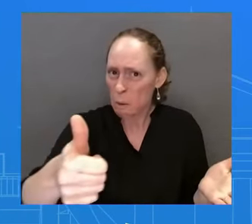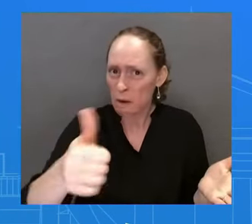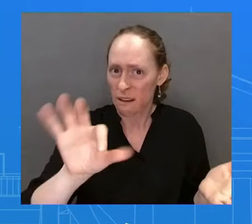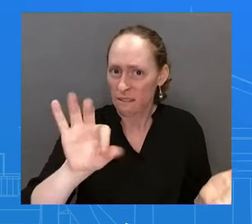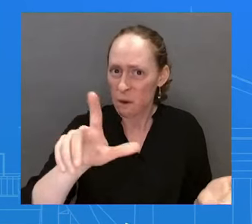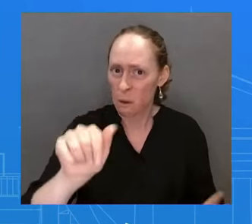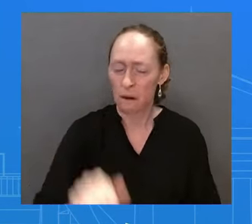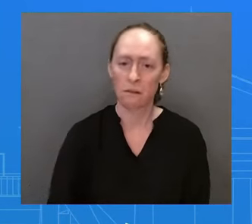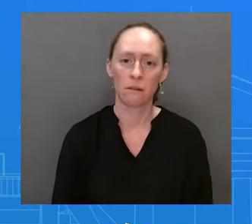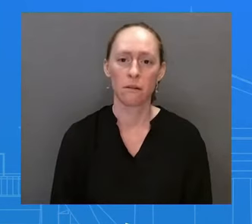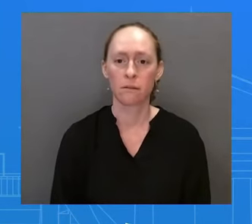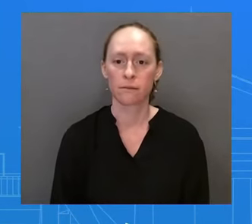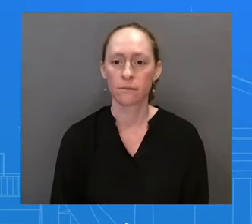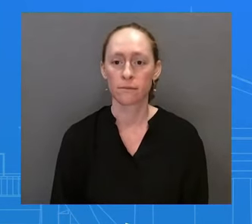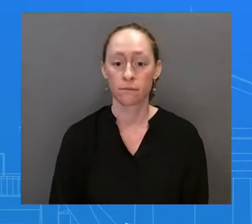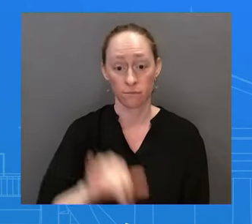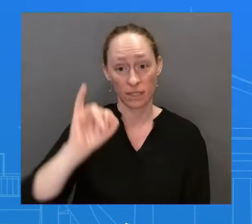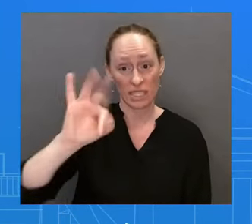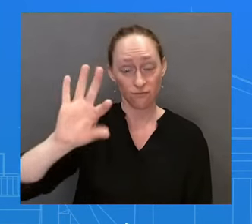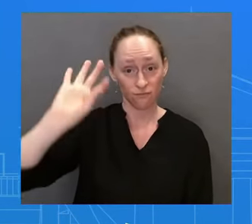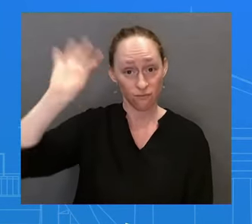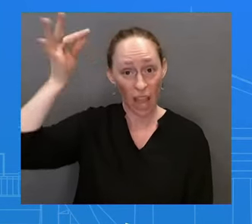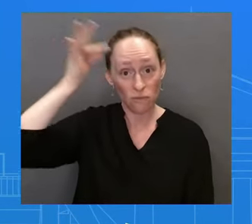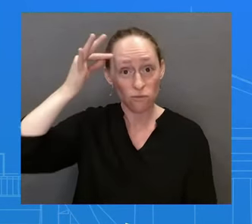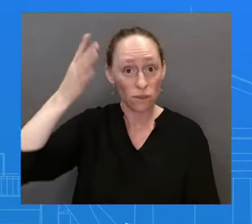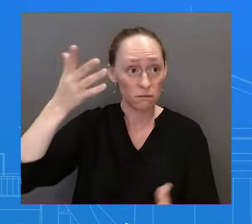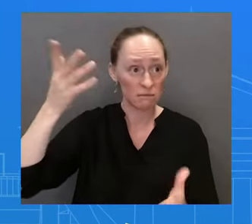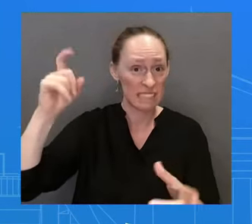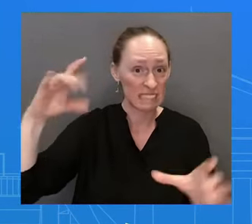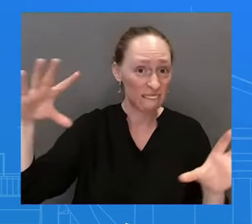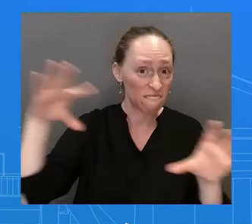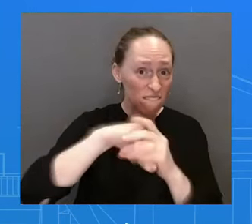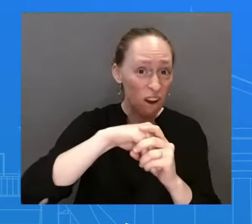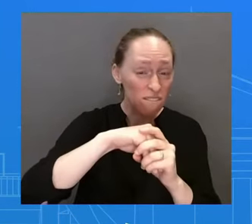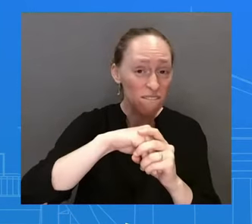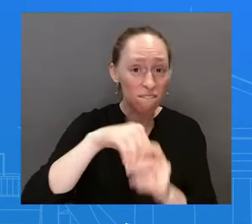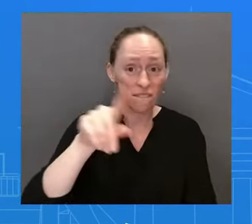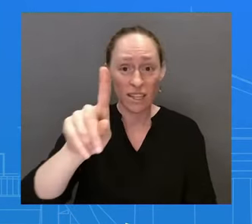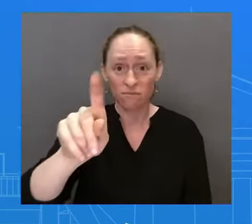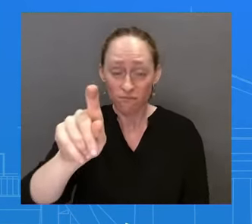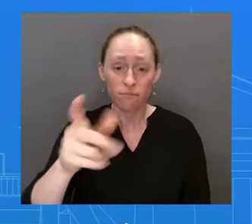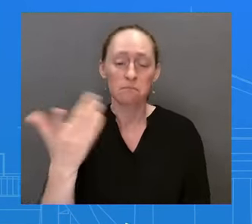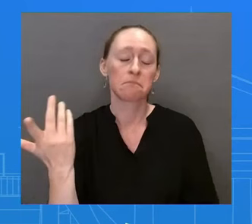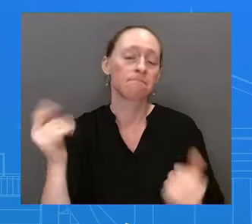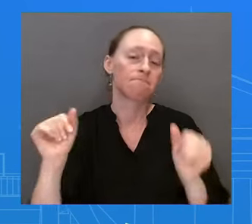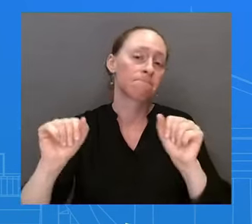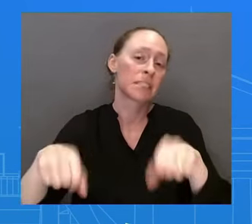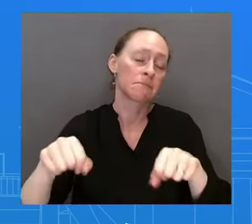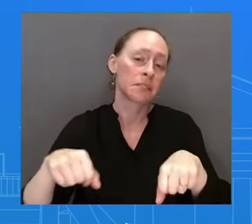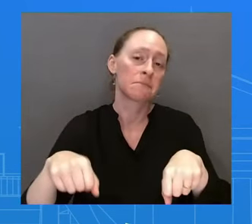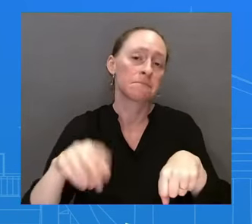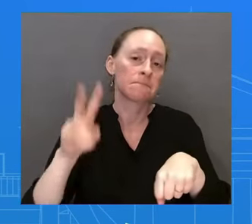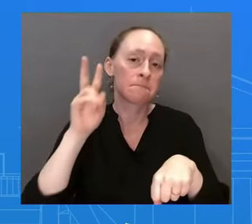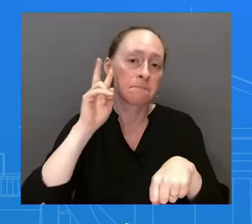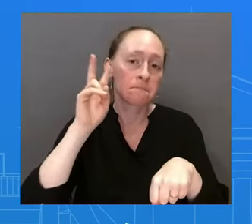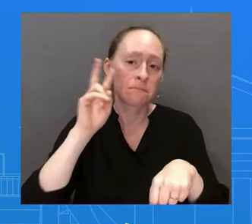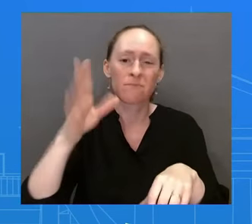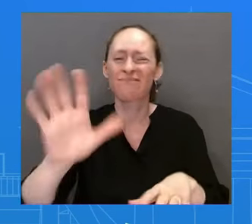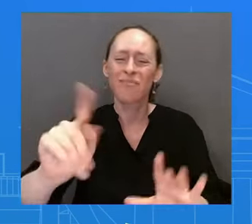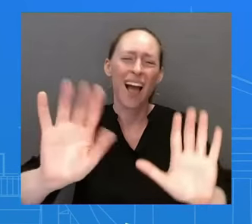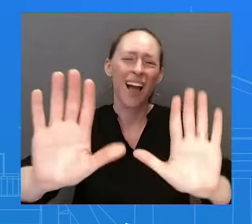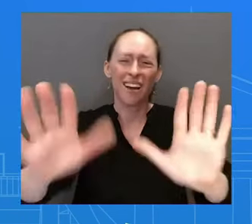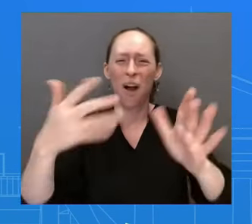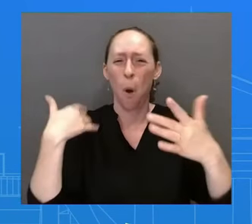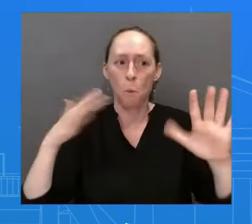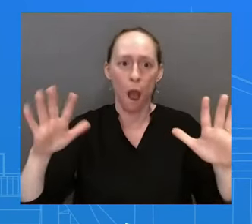is needed, you know, that it's provided. But again, I don't want to go beyond that, and I don't want to speculate about what might or might not